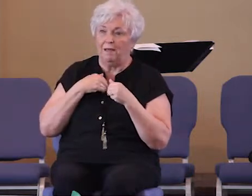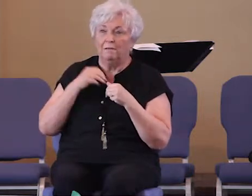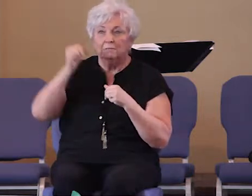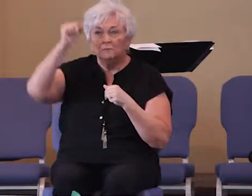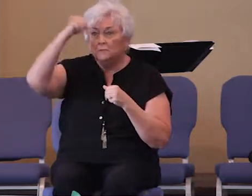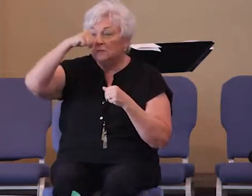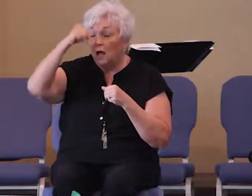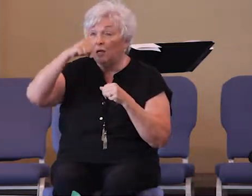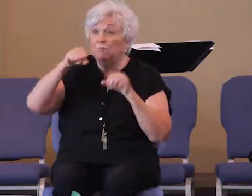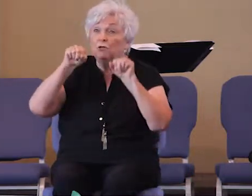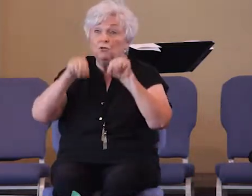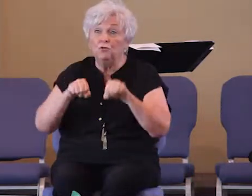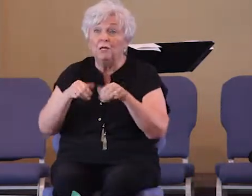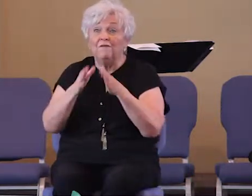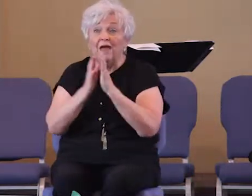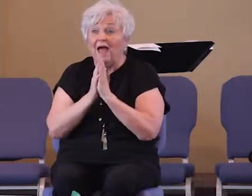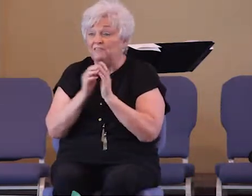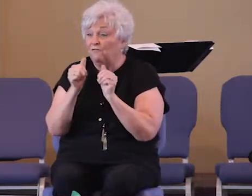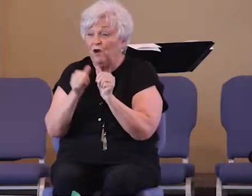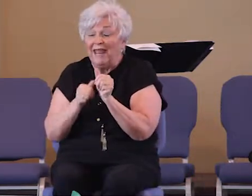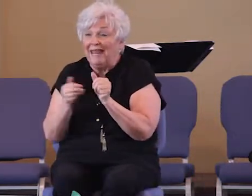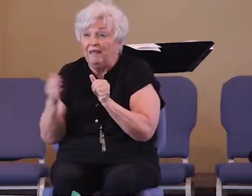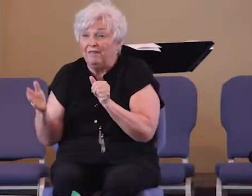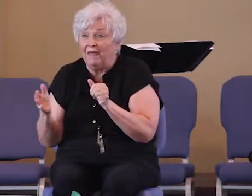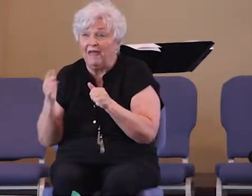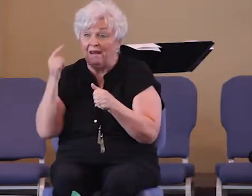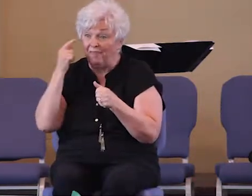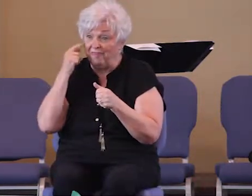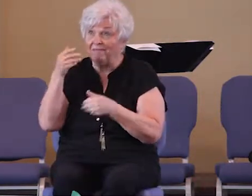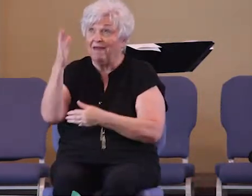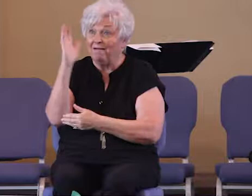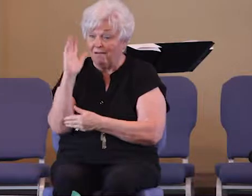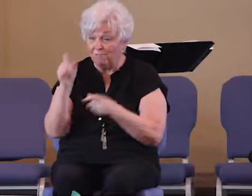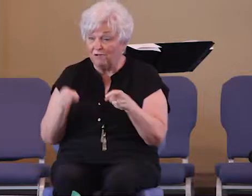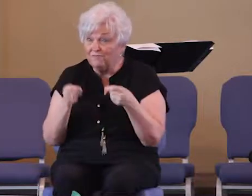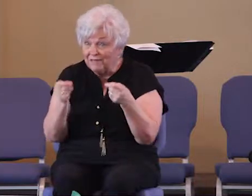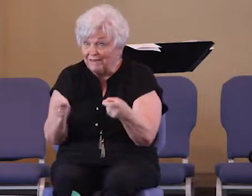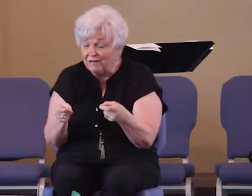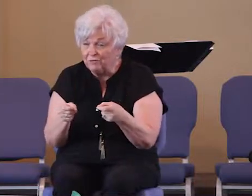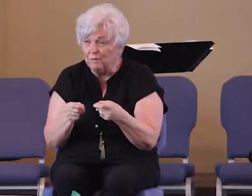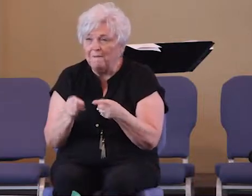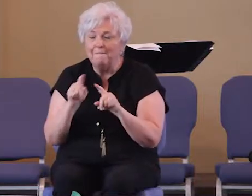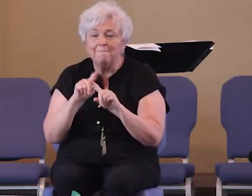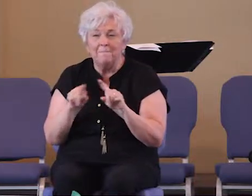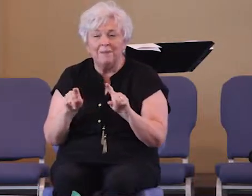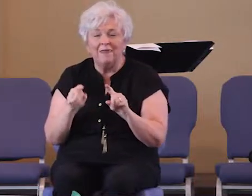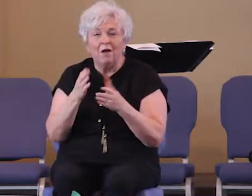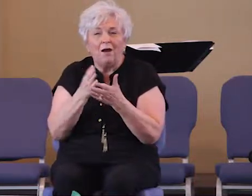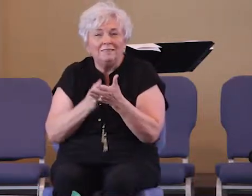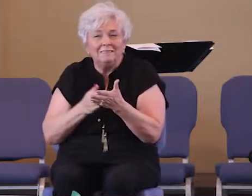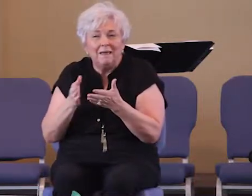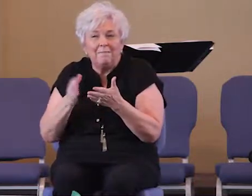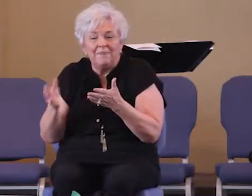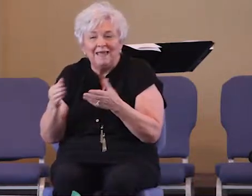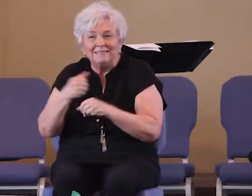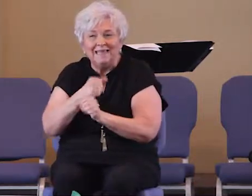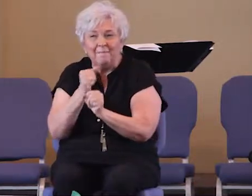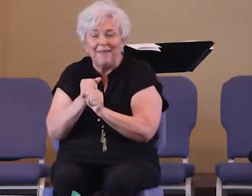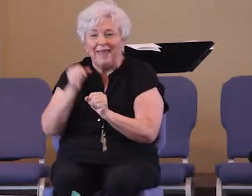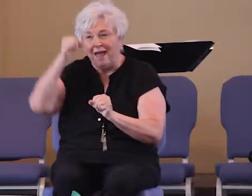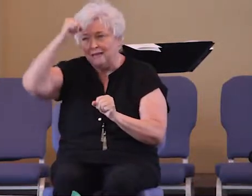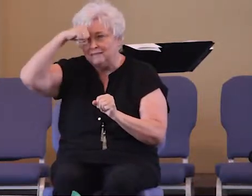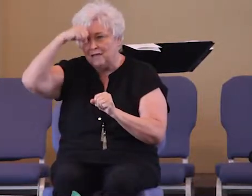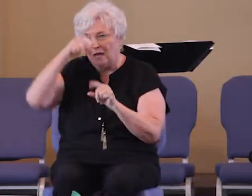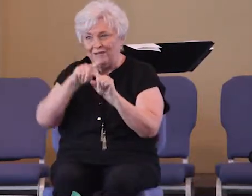anything, and I believe God would have given it to him. But there's some things that made Solomon different. It begins with,